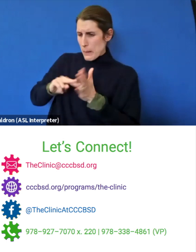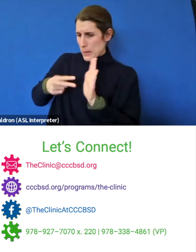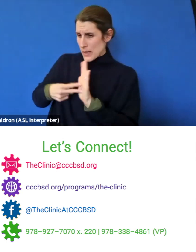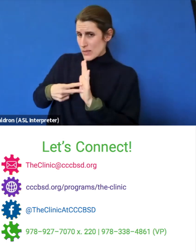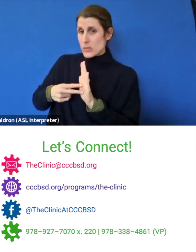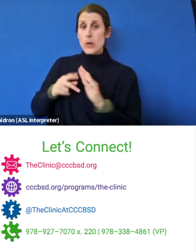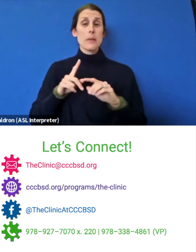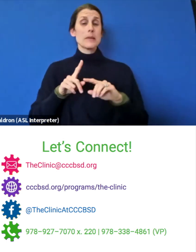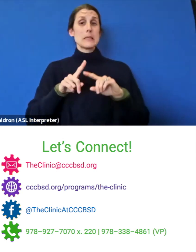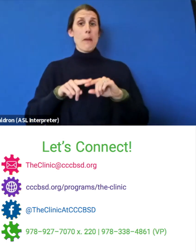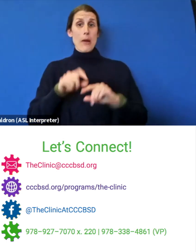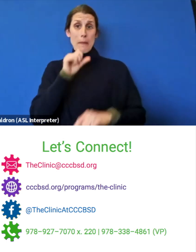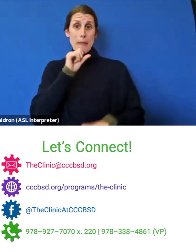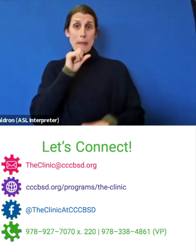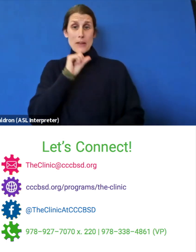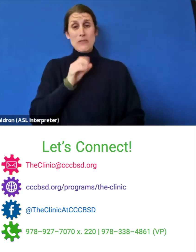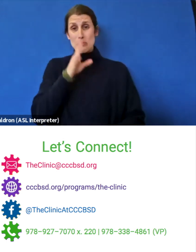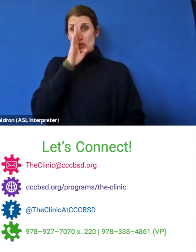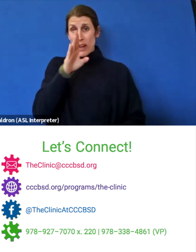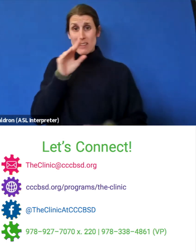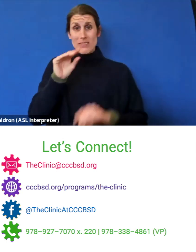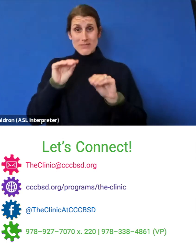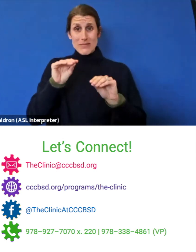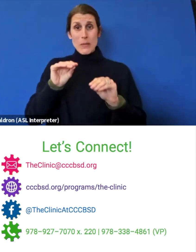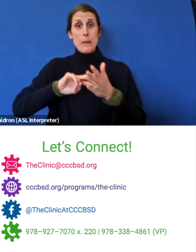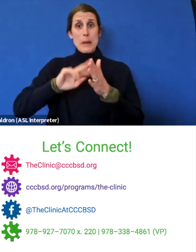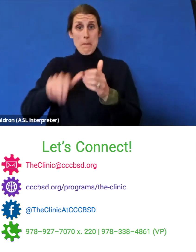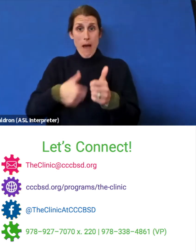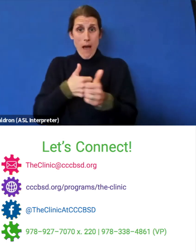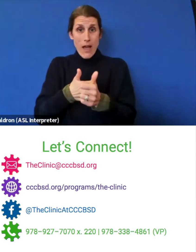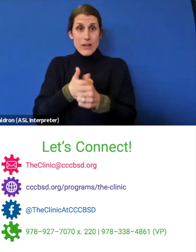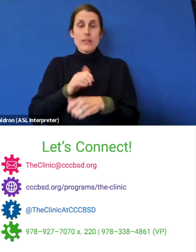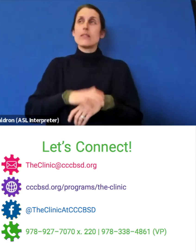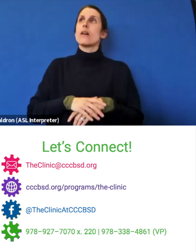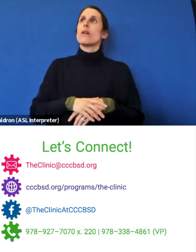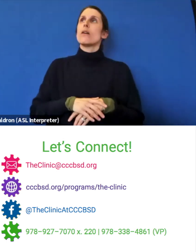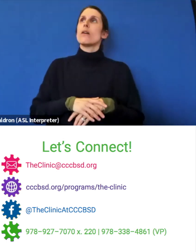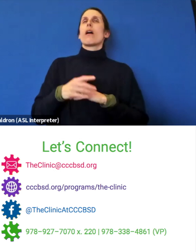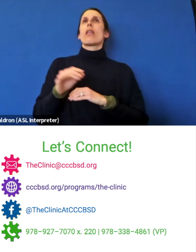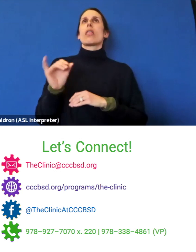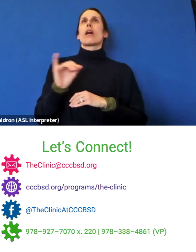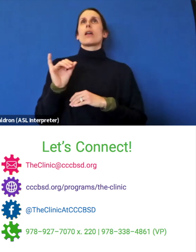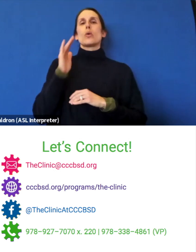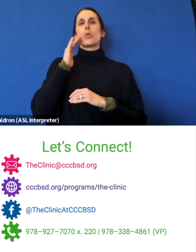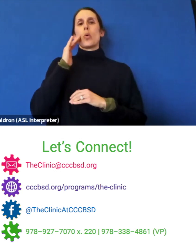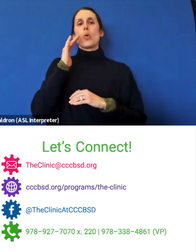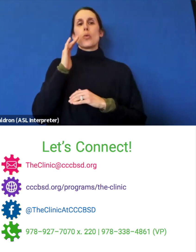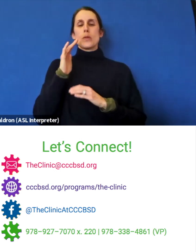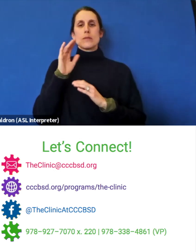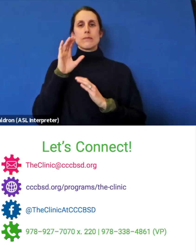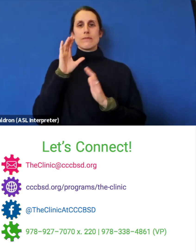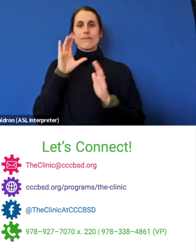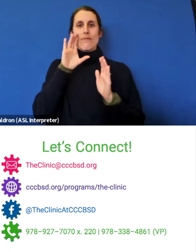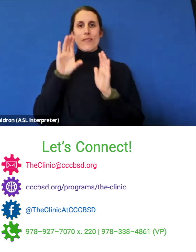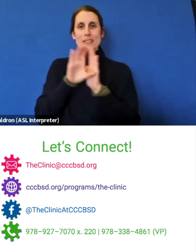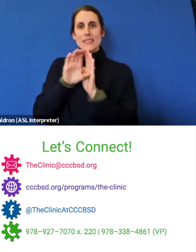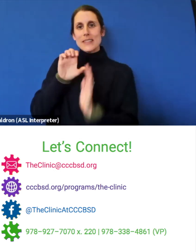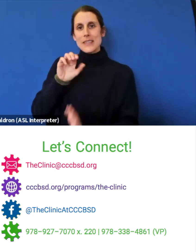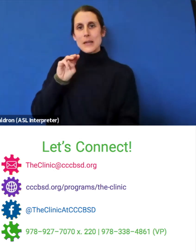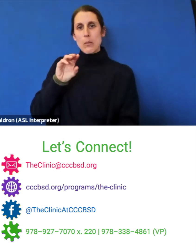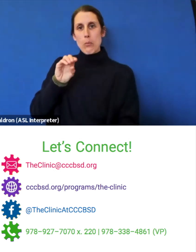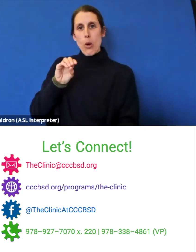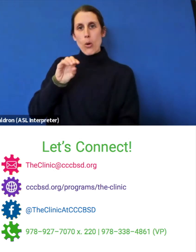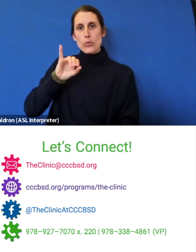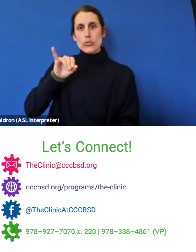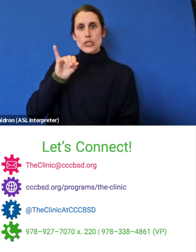things, like, the faces that you often see, that like emoji faces, when they show anger, they show,